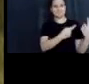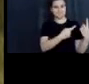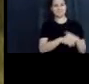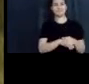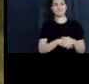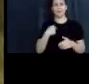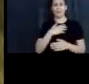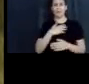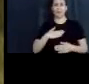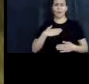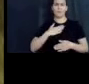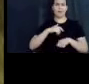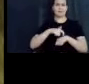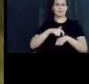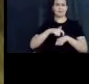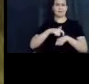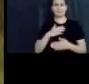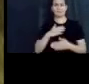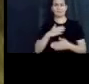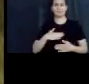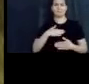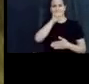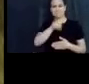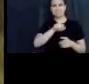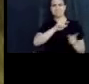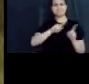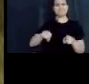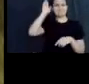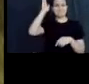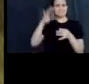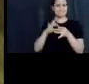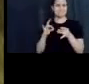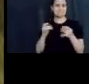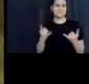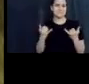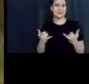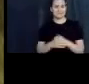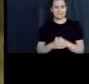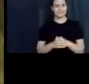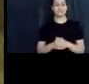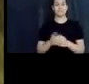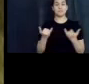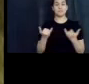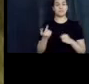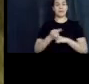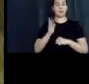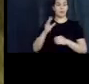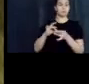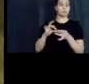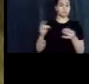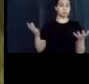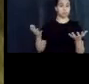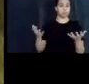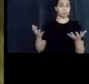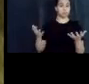Lamar so far, and I'm glad to be here to be able to present to you today. So today we're going to go over kind of a process